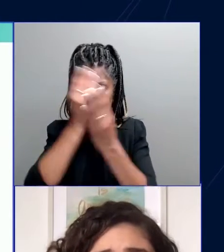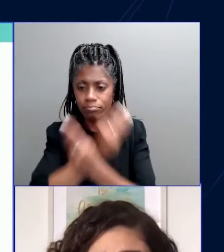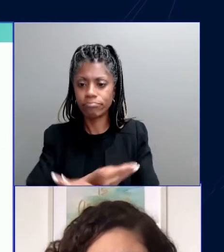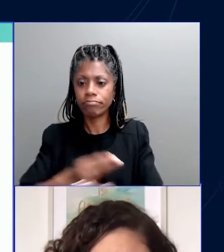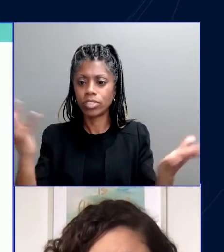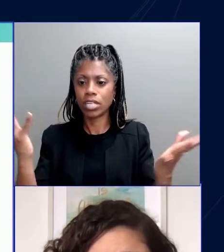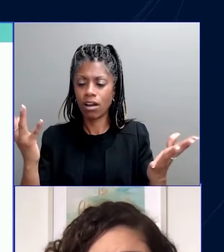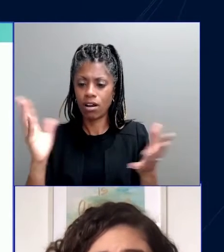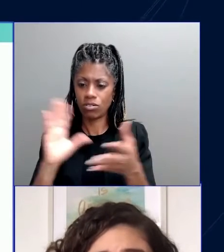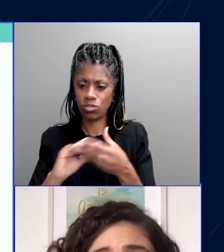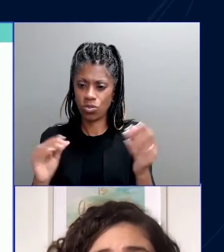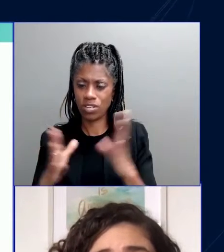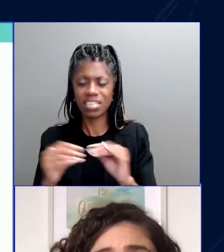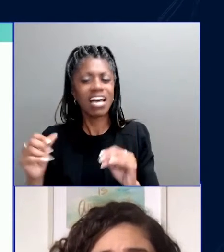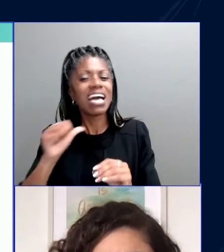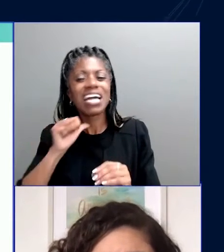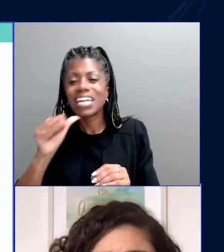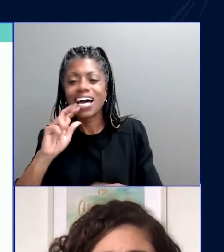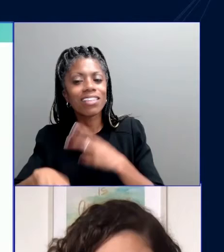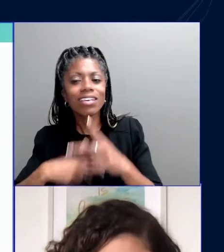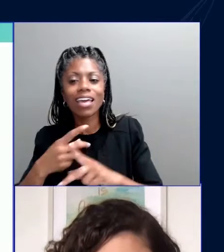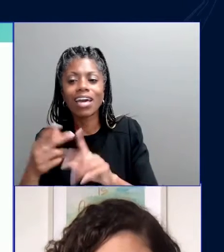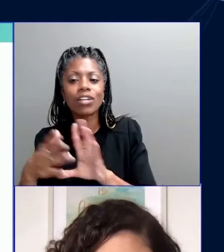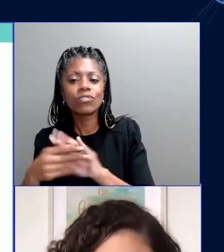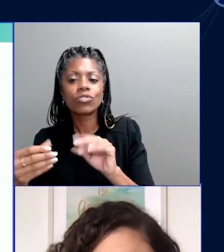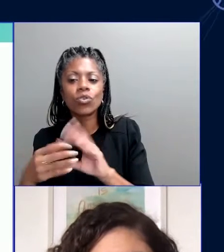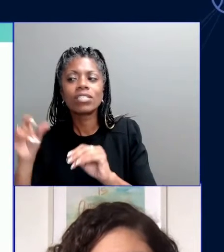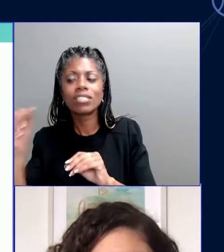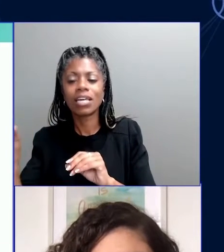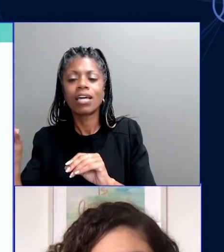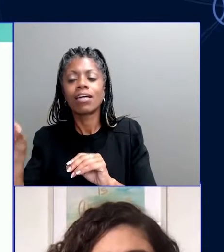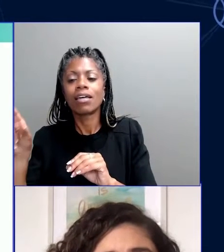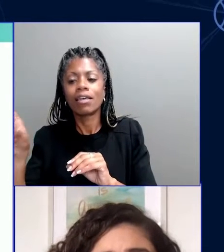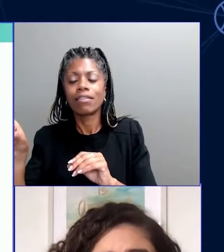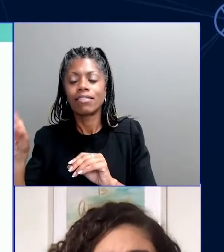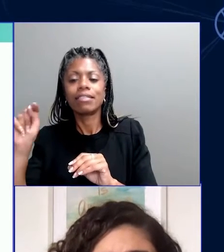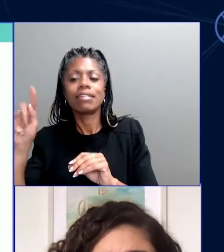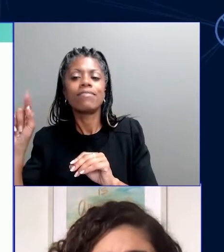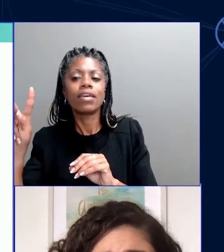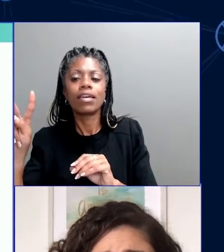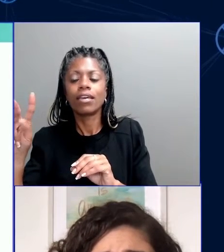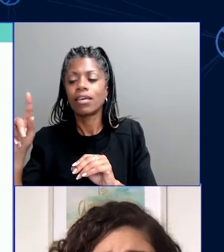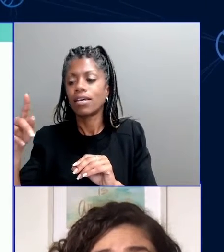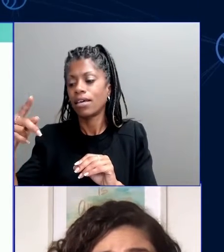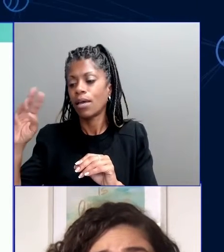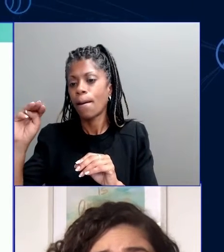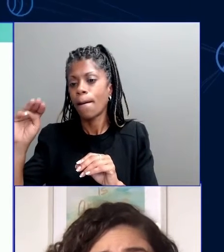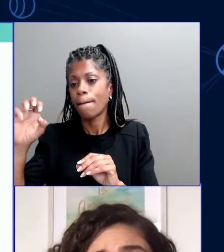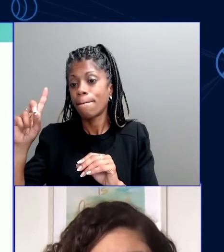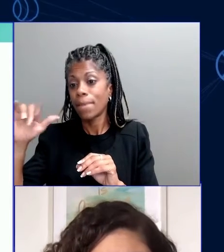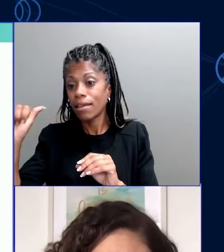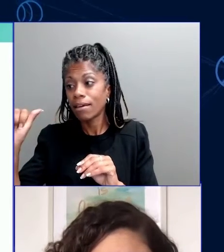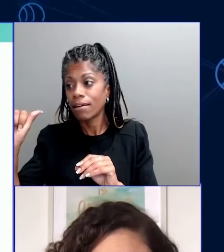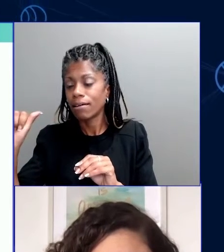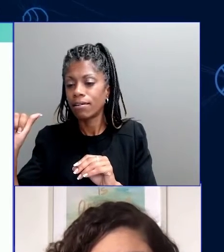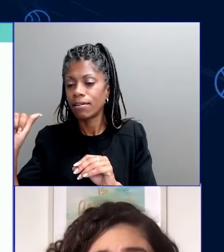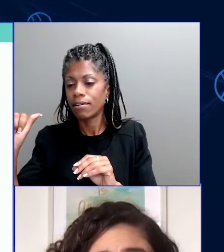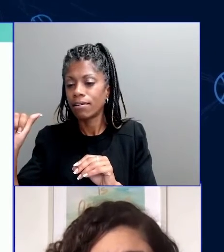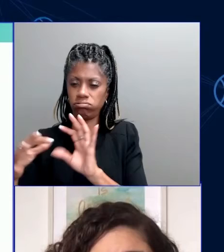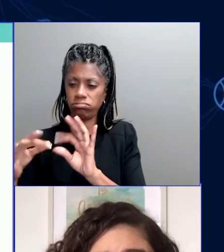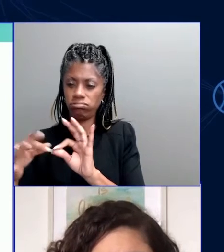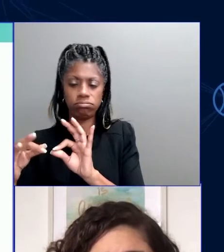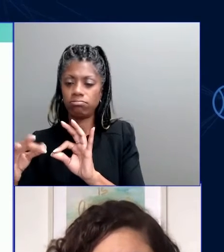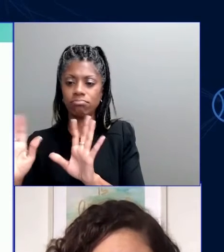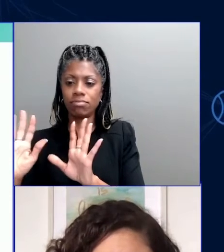politicians use about us, but based on our lived experiences. We also needed to make the stakes really, really clear. If